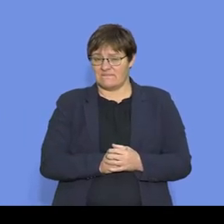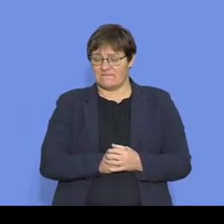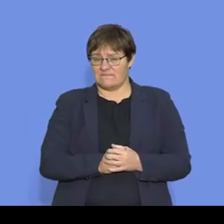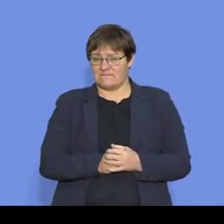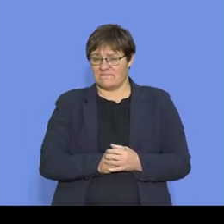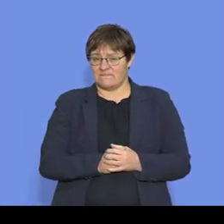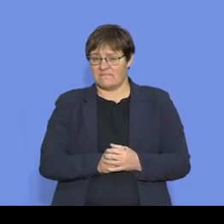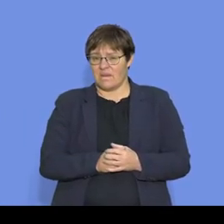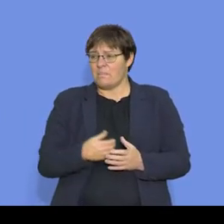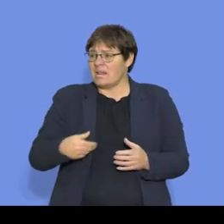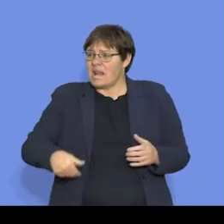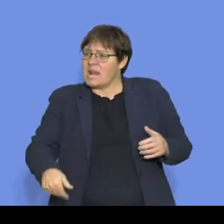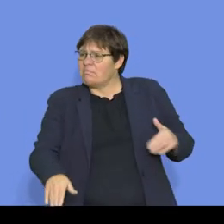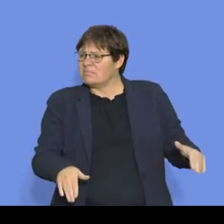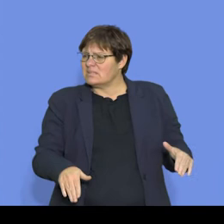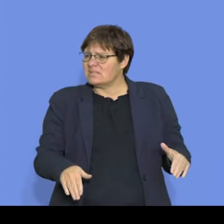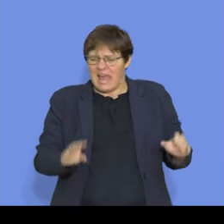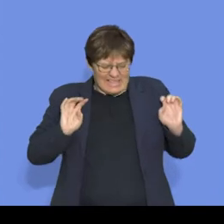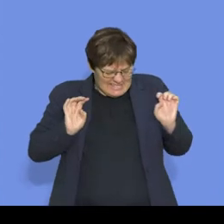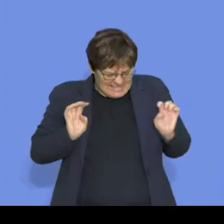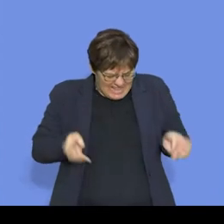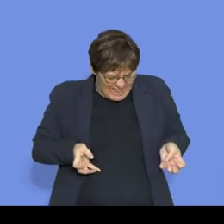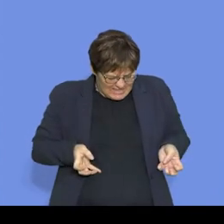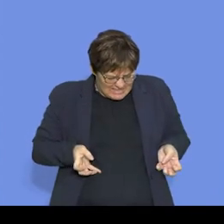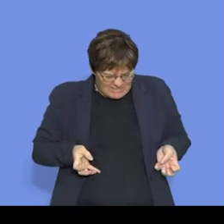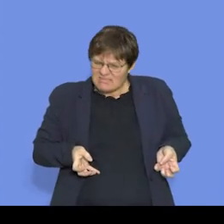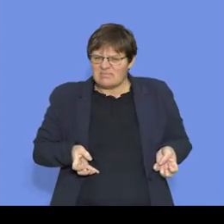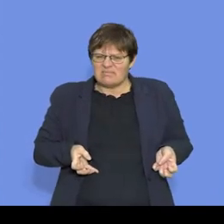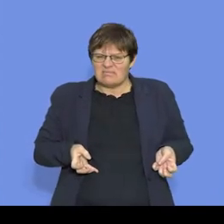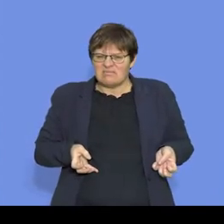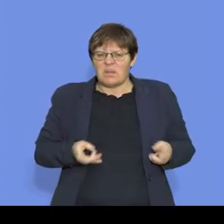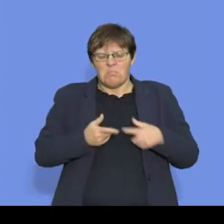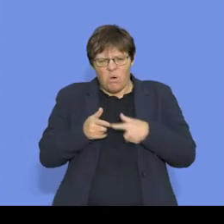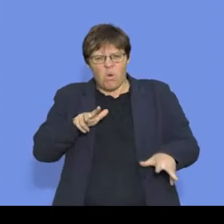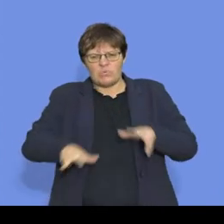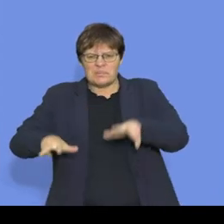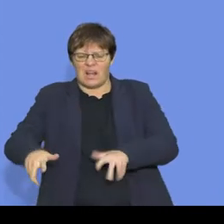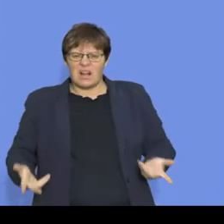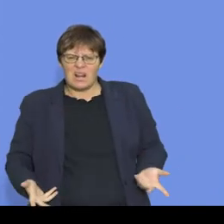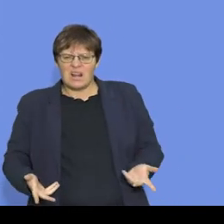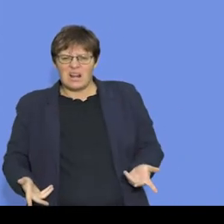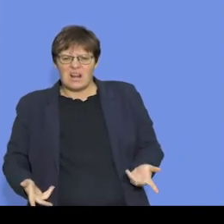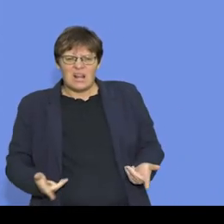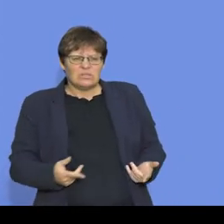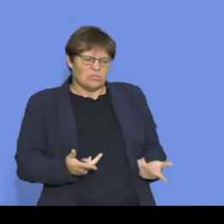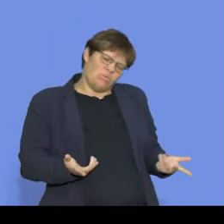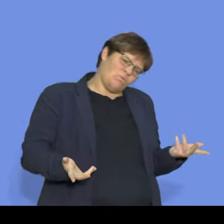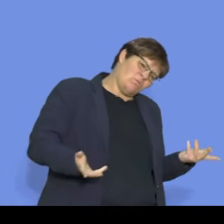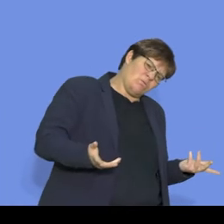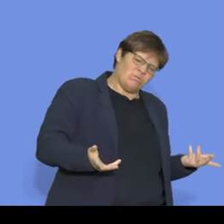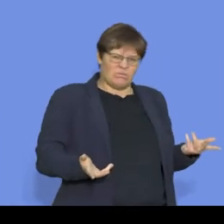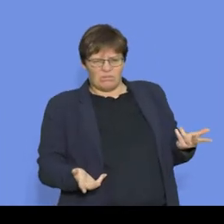but the limbs and the rest of the skeleton are more like reptiles. So